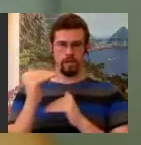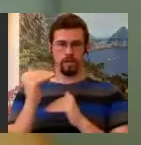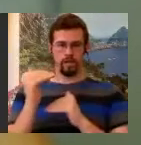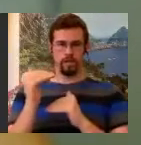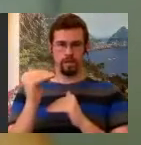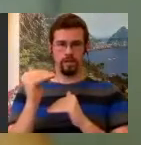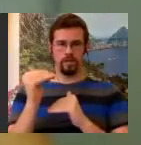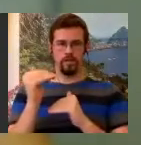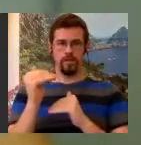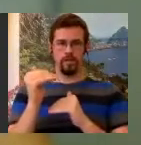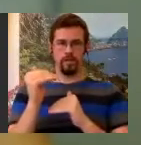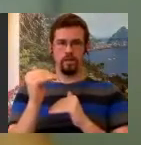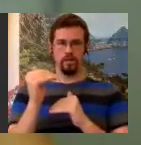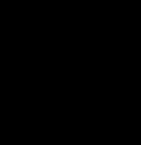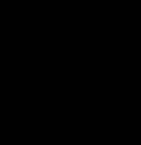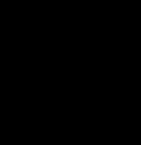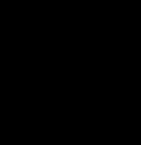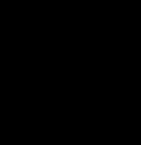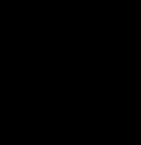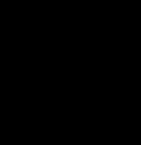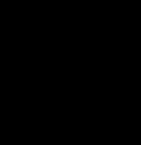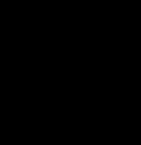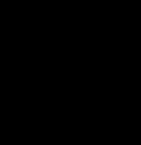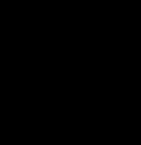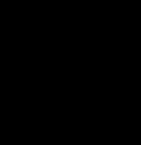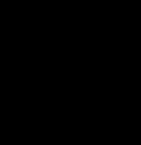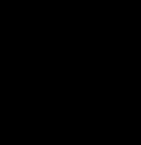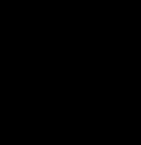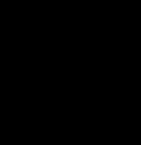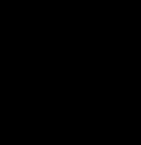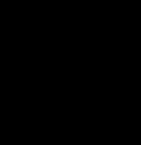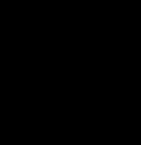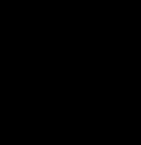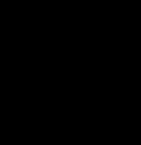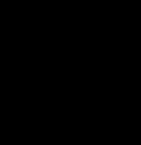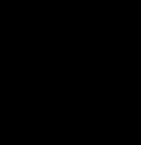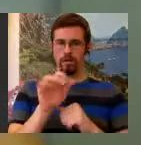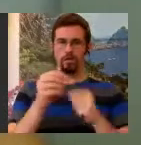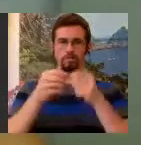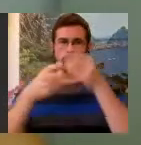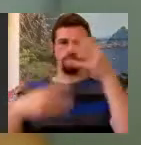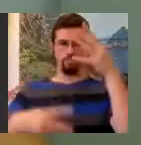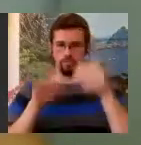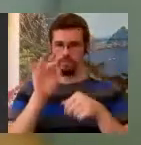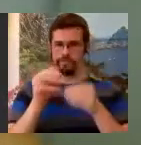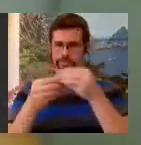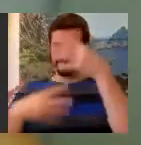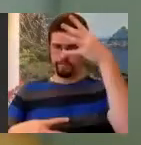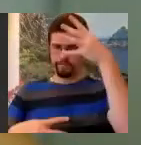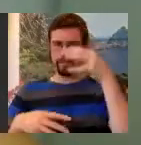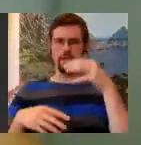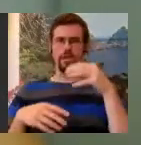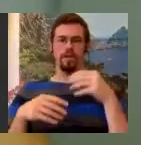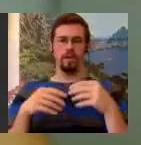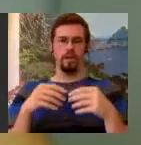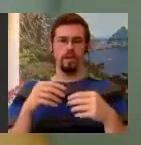the rollover mechanism, you pass over the button, and the short animation